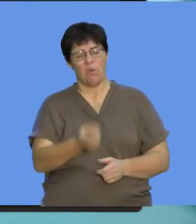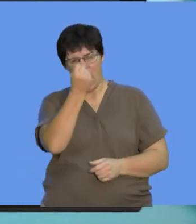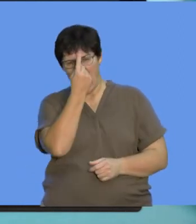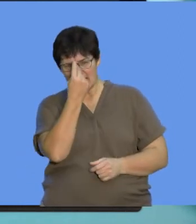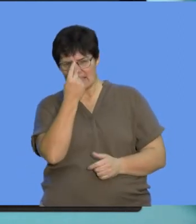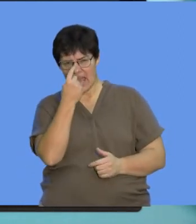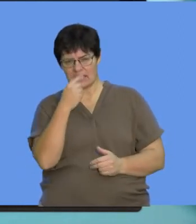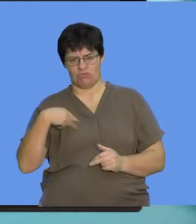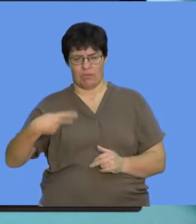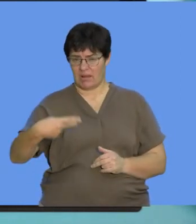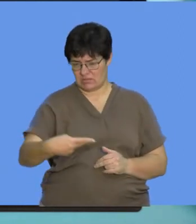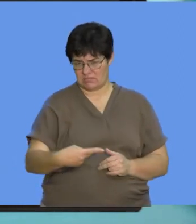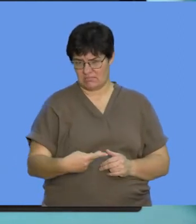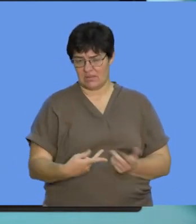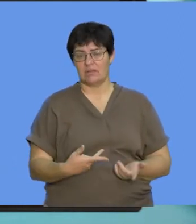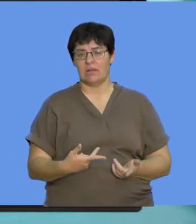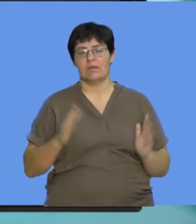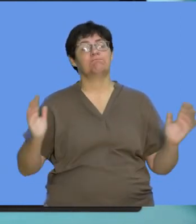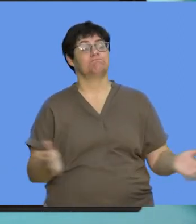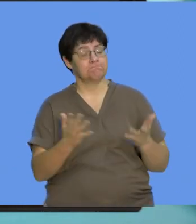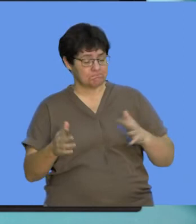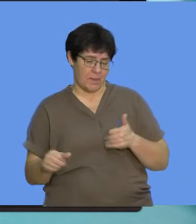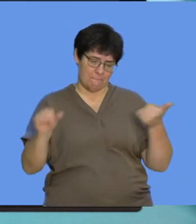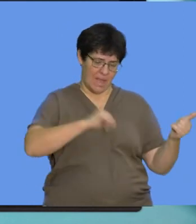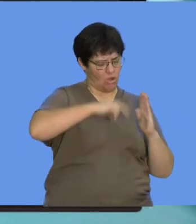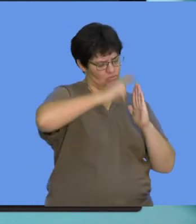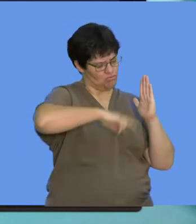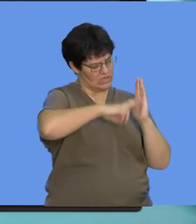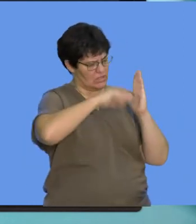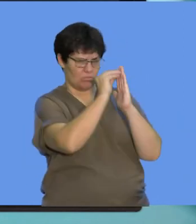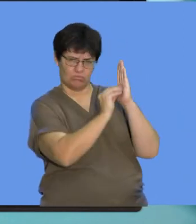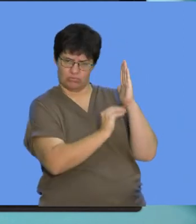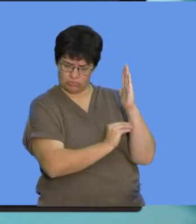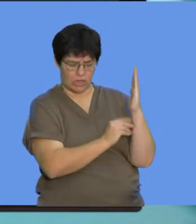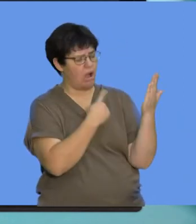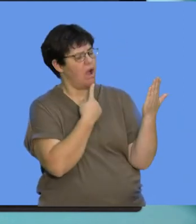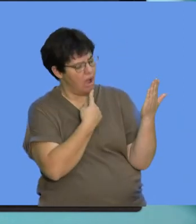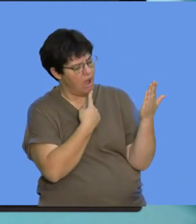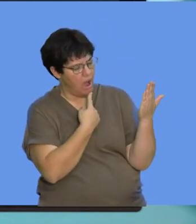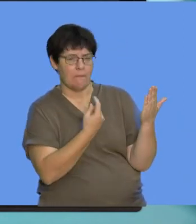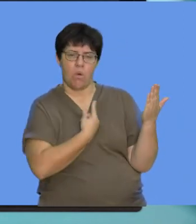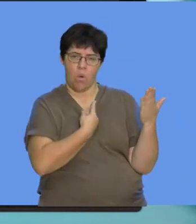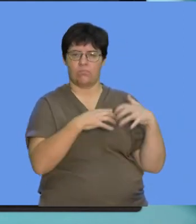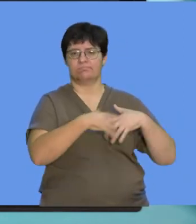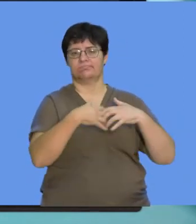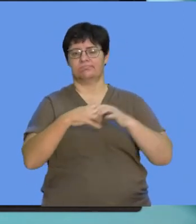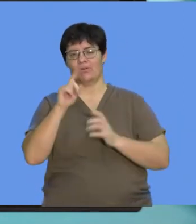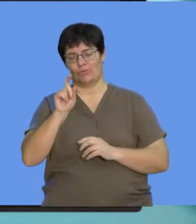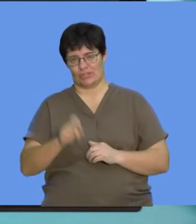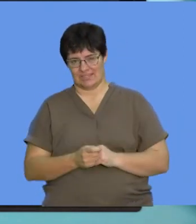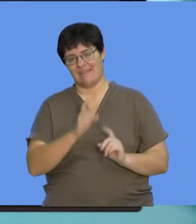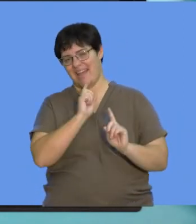I hope that you've understood the process of replication. I encourage you to go back, read some of your notes, and try and make some of your